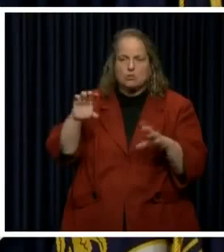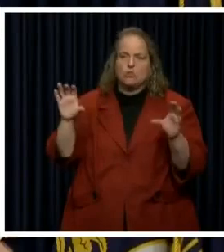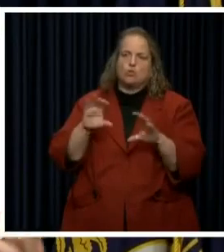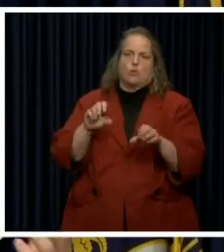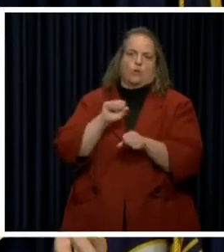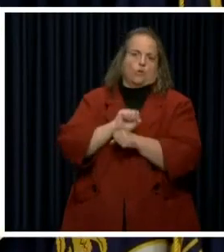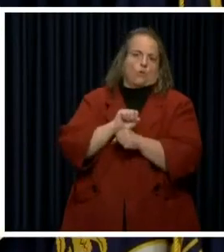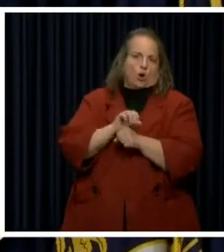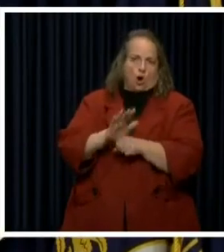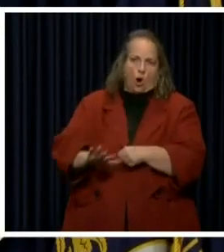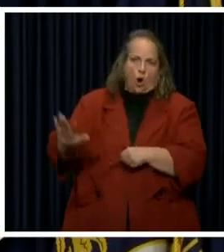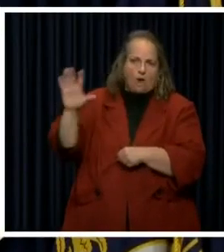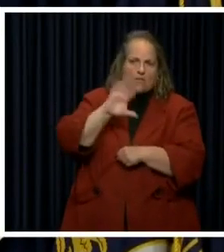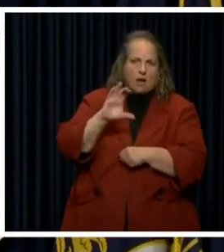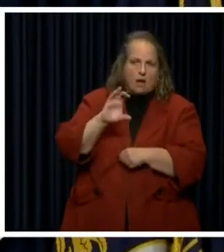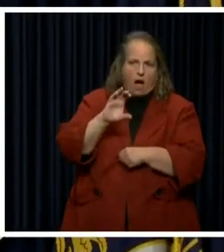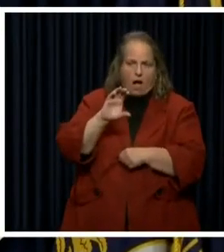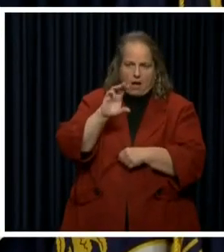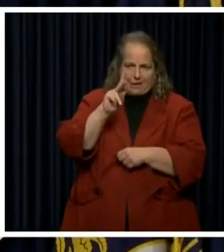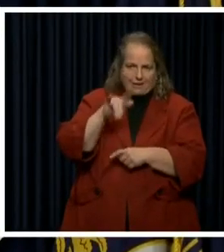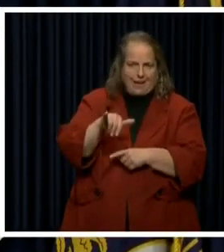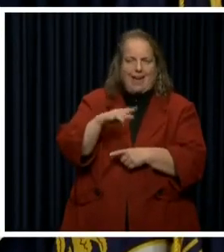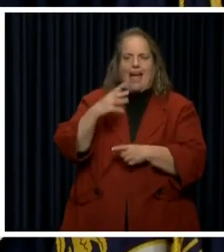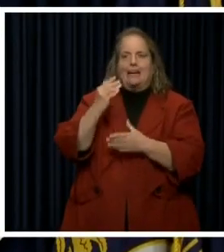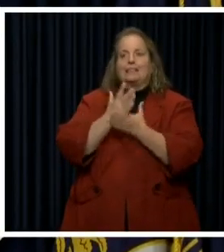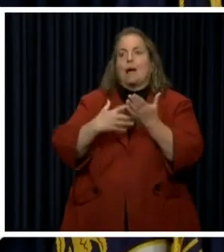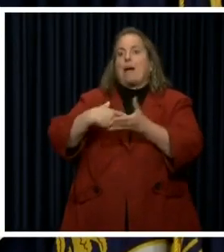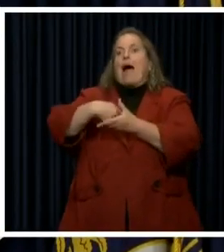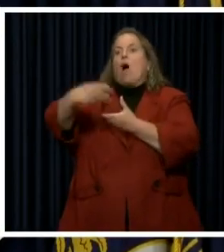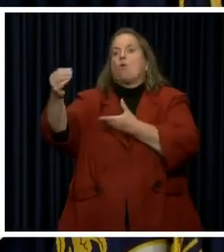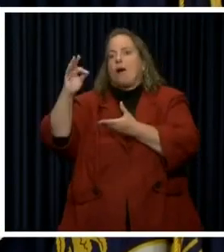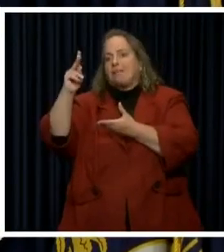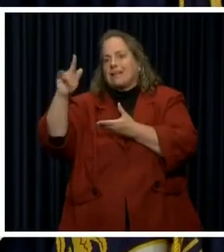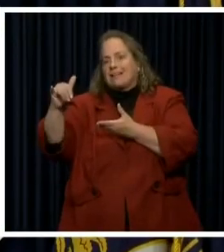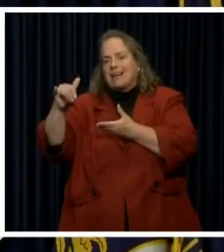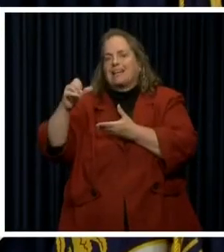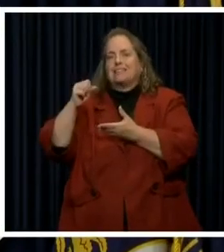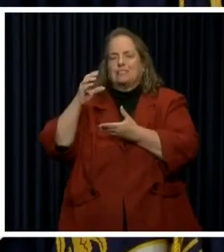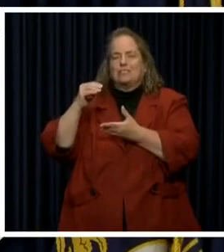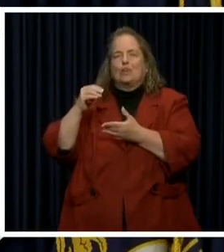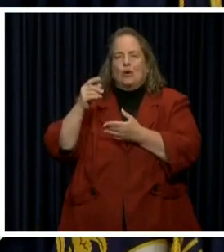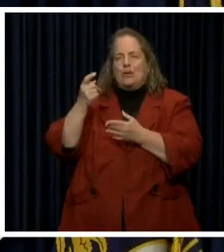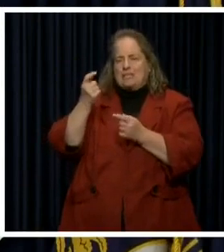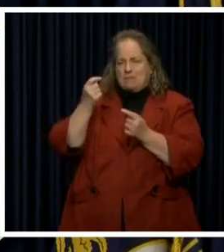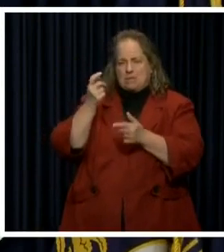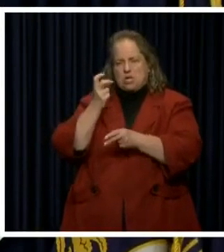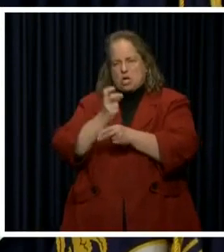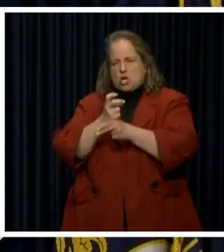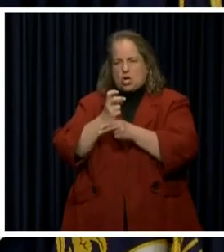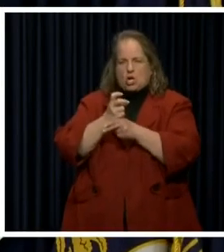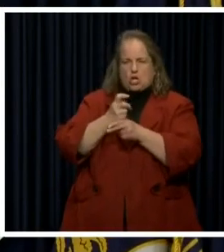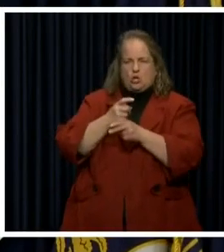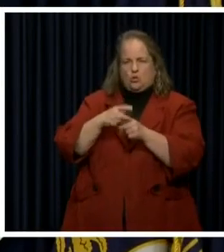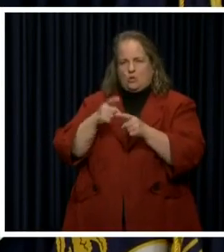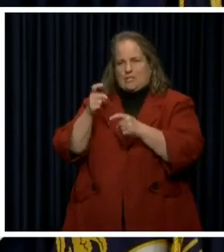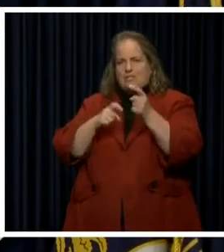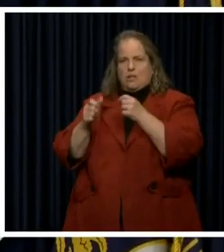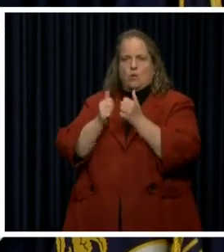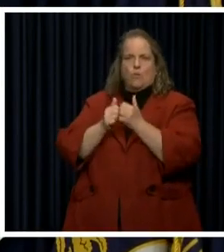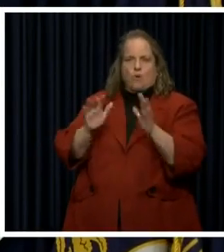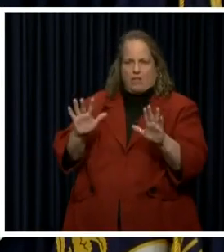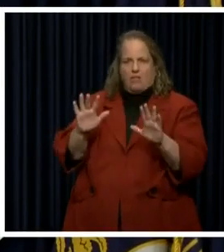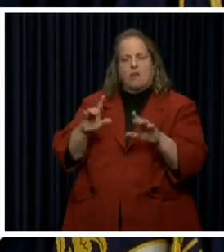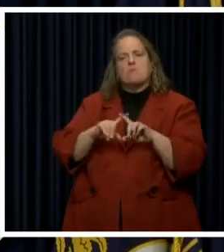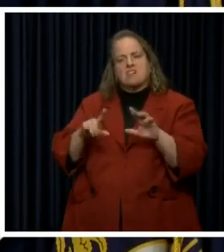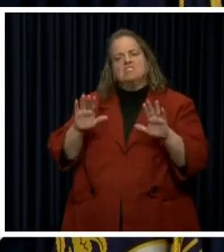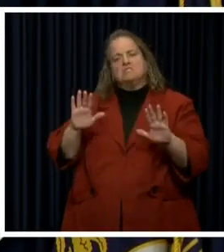the Commonwealth, and they're outside of the Commonwealth. So we're always going to have kind of a beast to deal with, but we believe it's getting